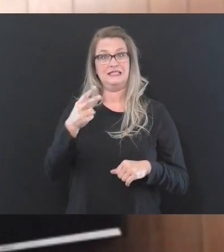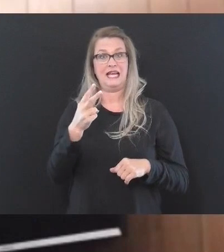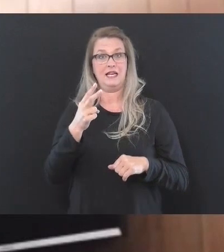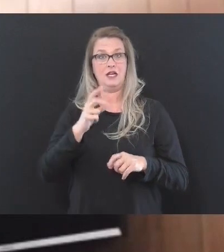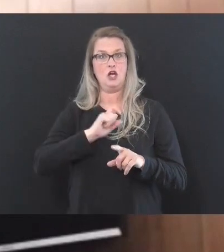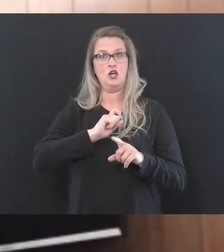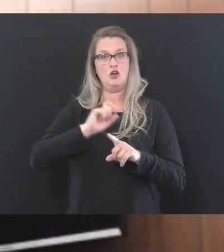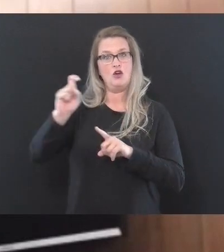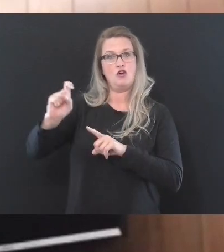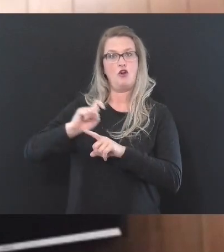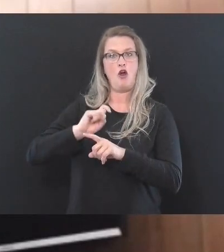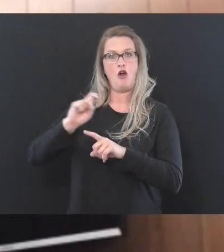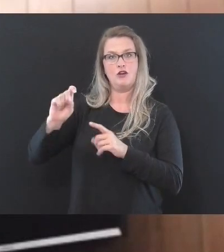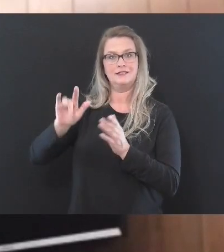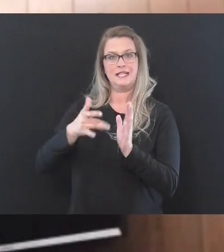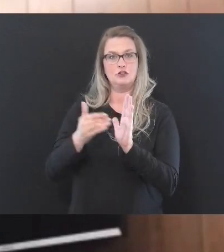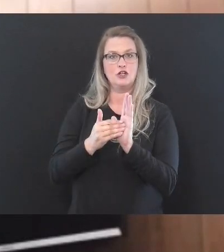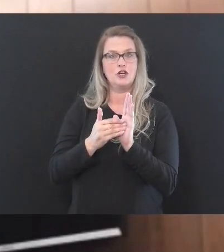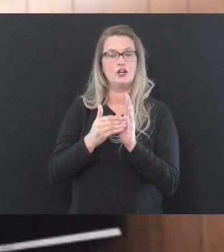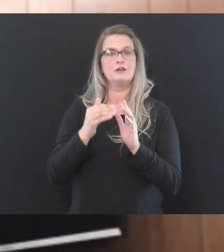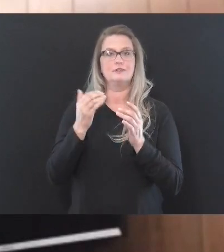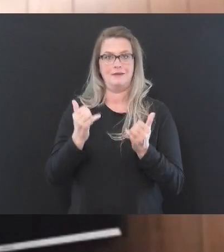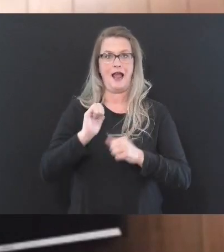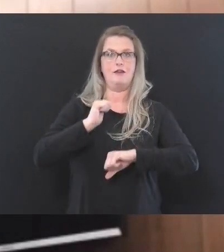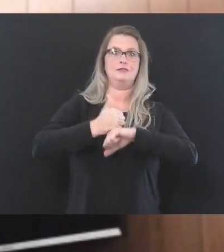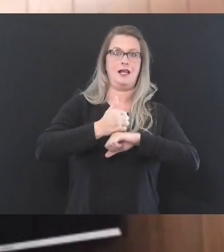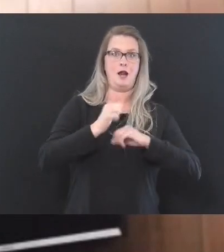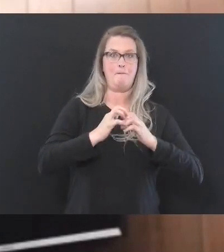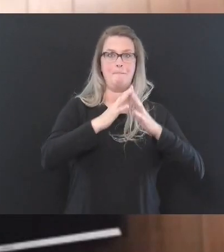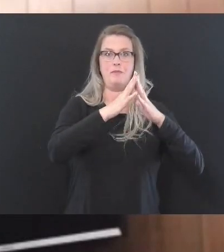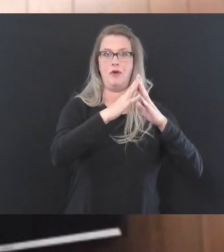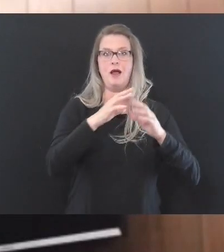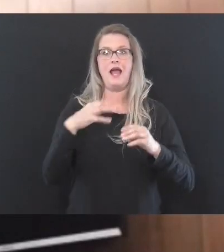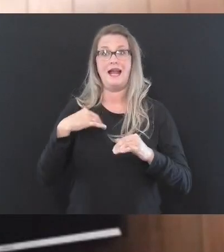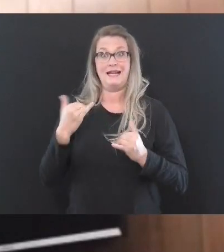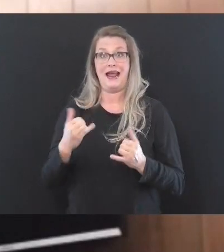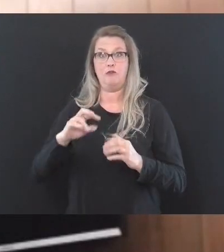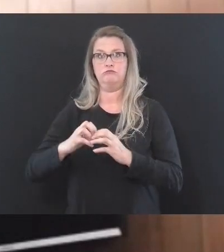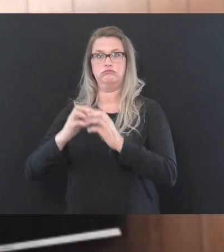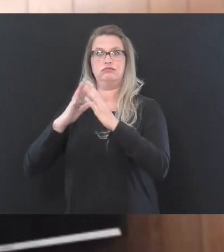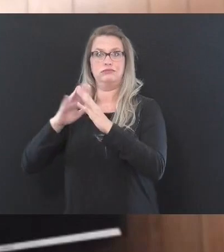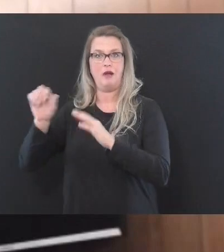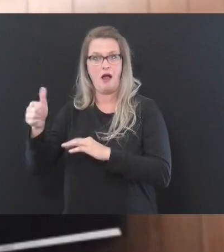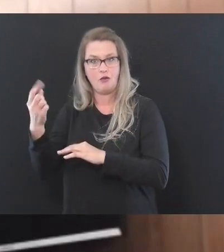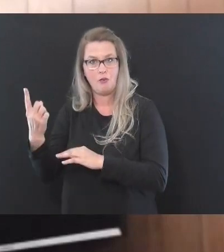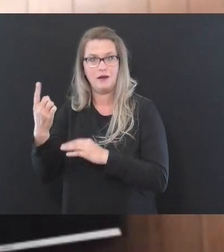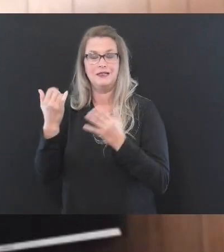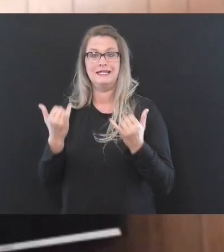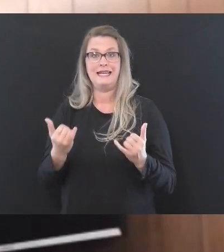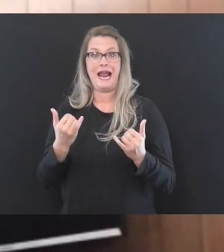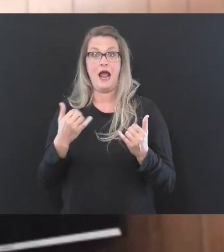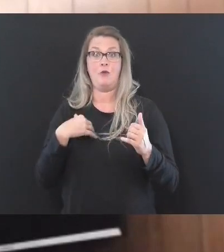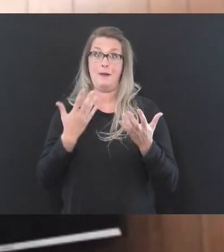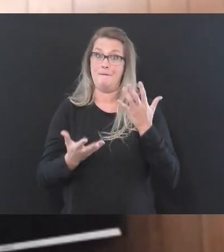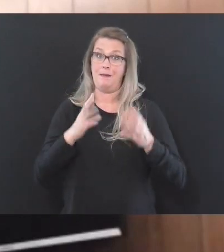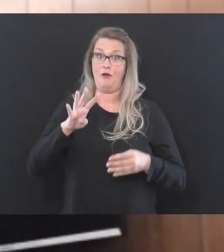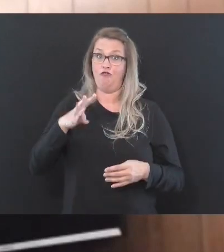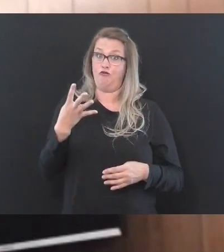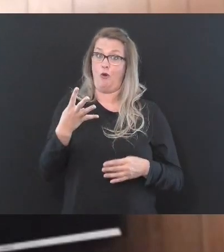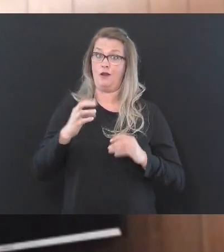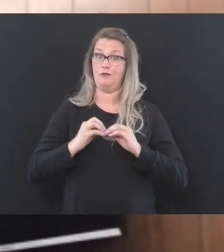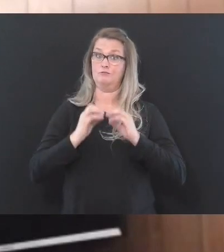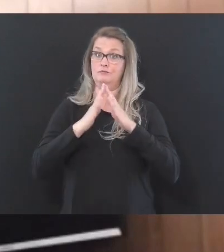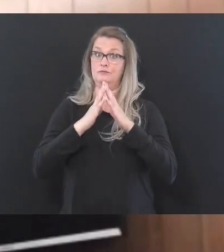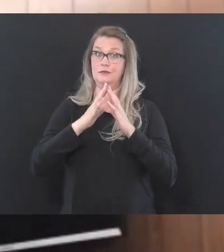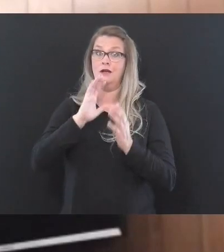University, and the third call center will be going online soon. And we are looking at the potential of a fourth call center now to make